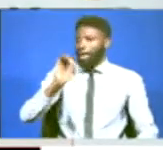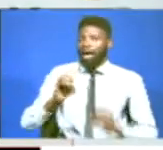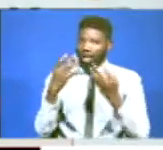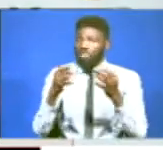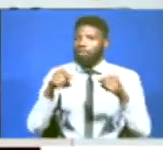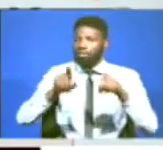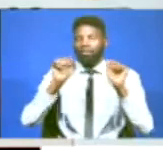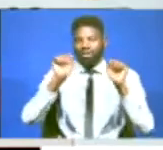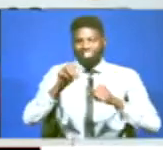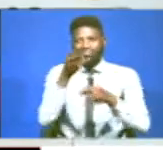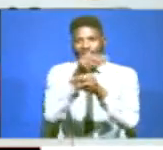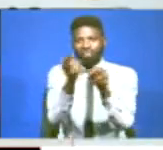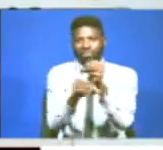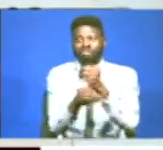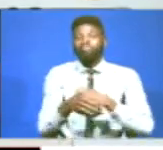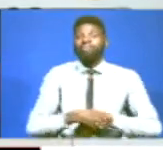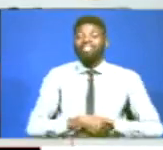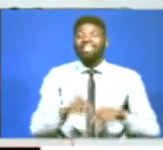terms of the coverage,